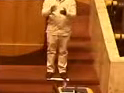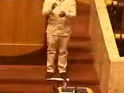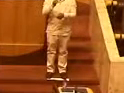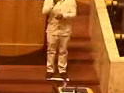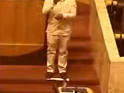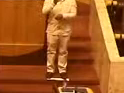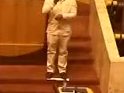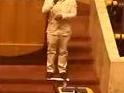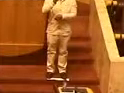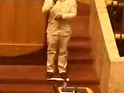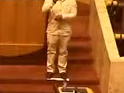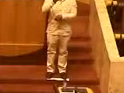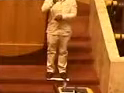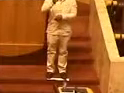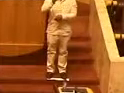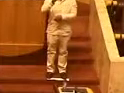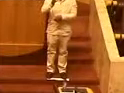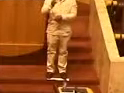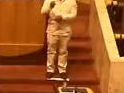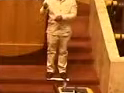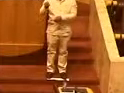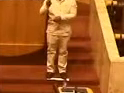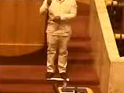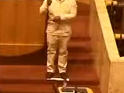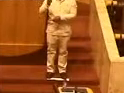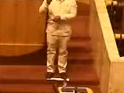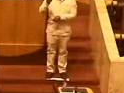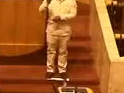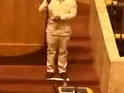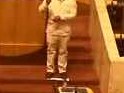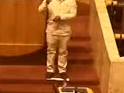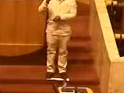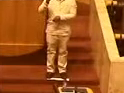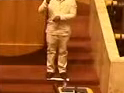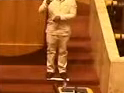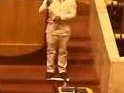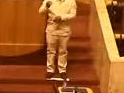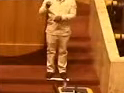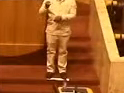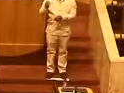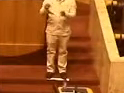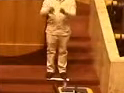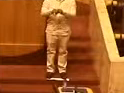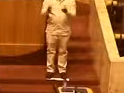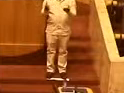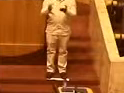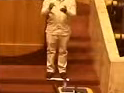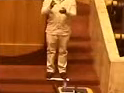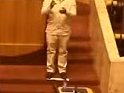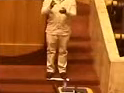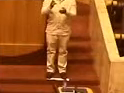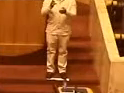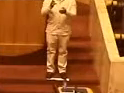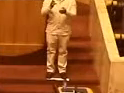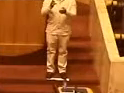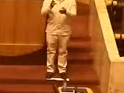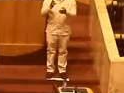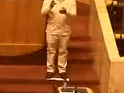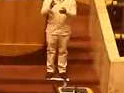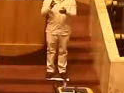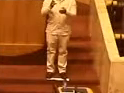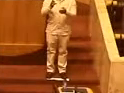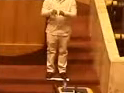Motswedi, a 13-kilometer phase 2 in Ramotsere Muilwa local municipality with a total budget of